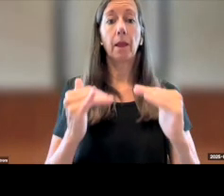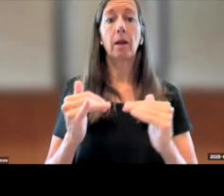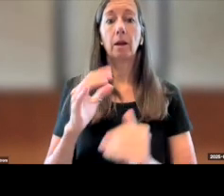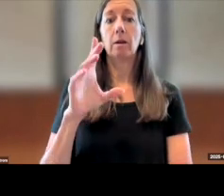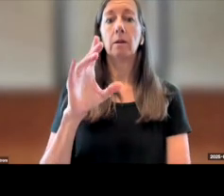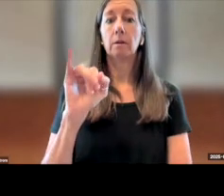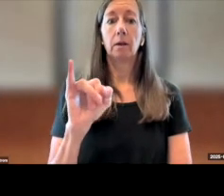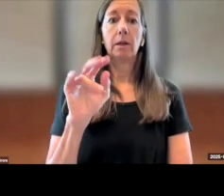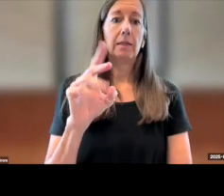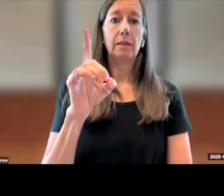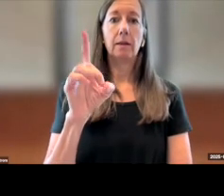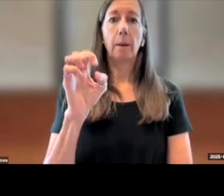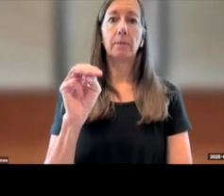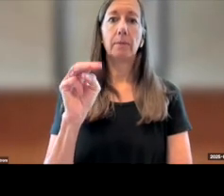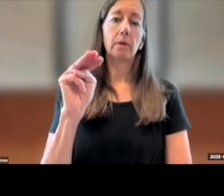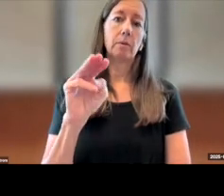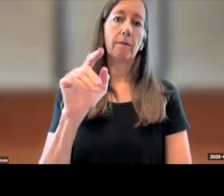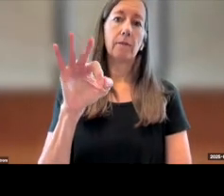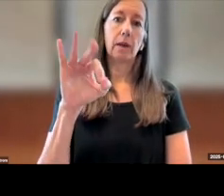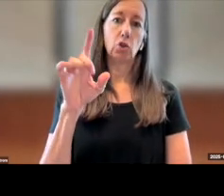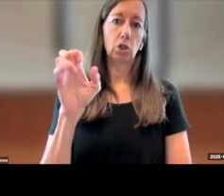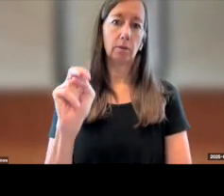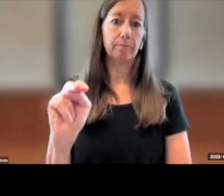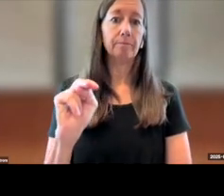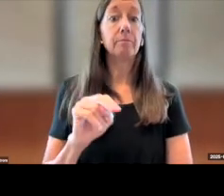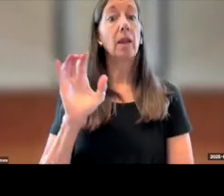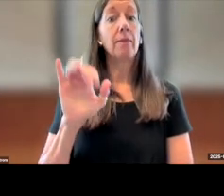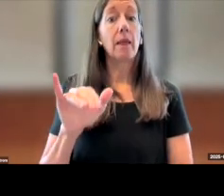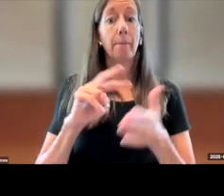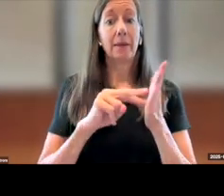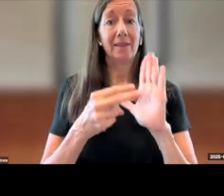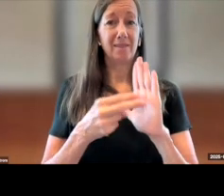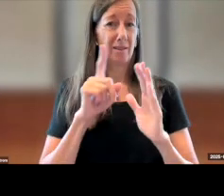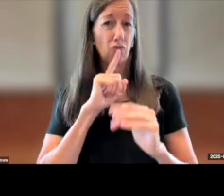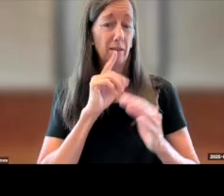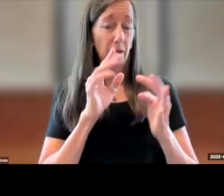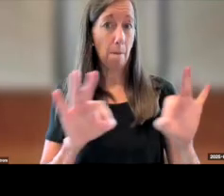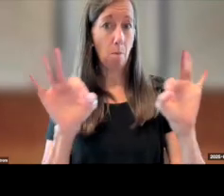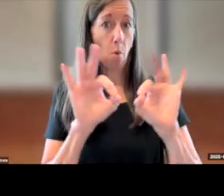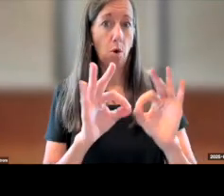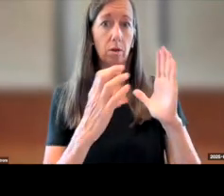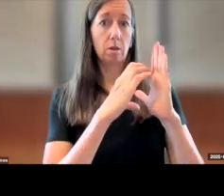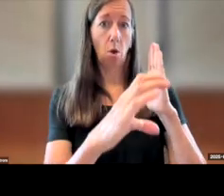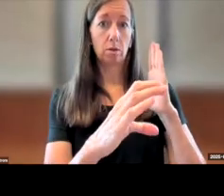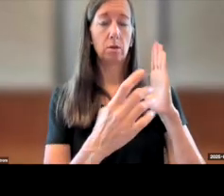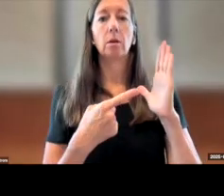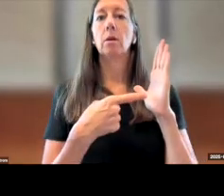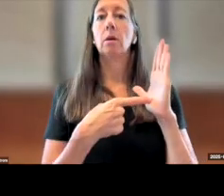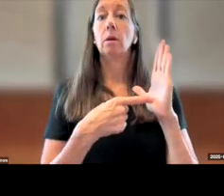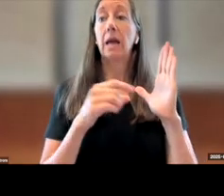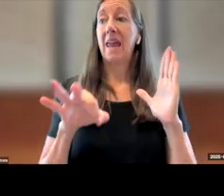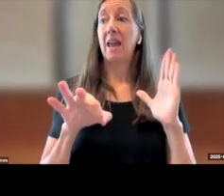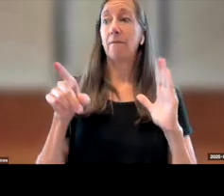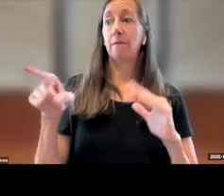that's number 12. Indemnification basically is a very important clause that says that if they end up getting sued